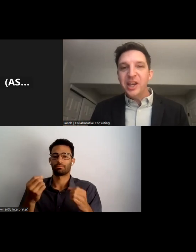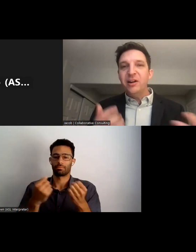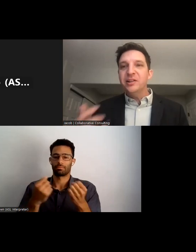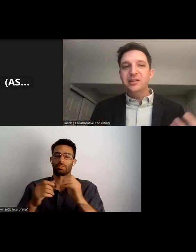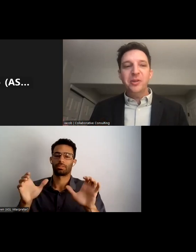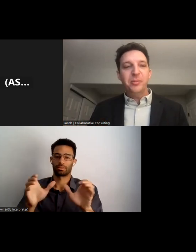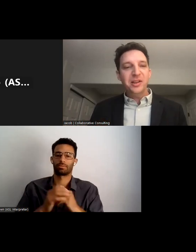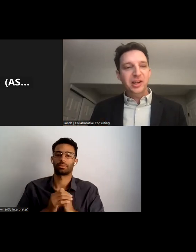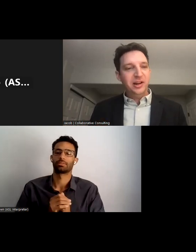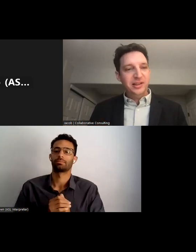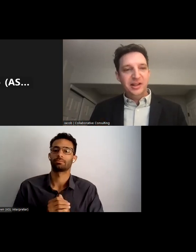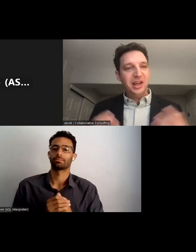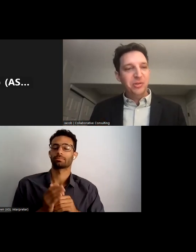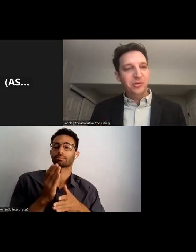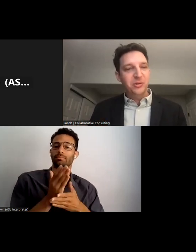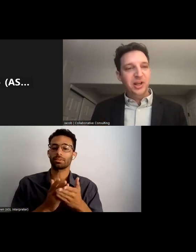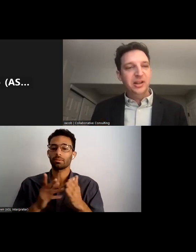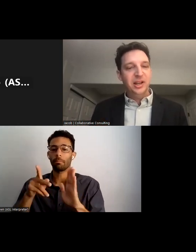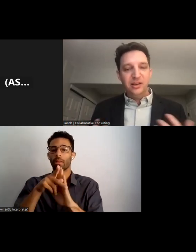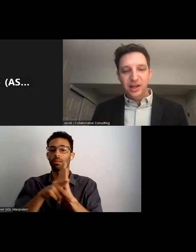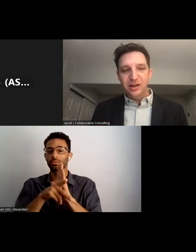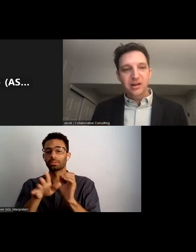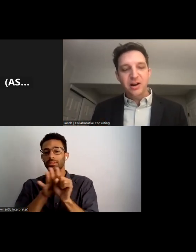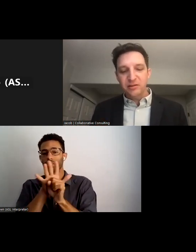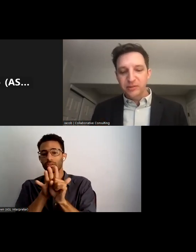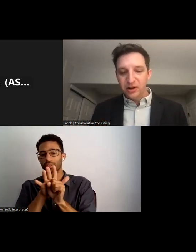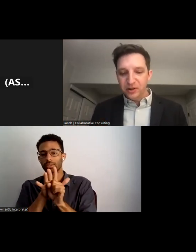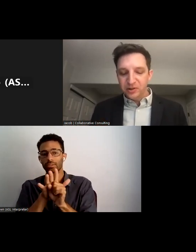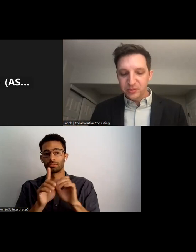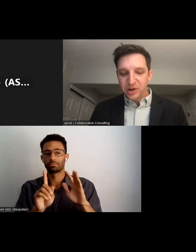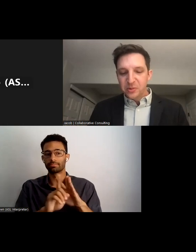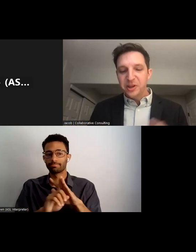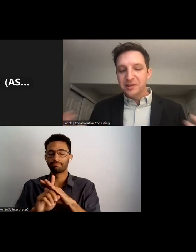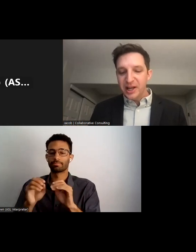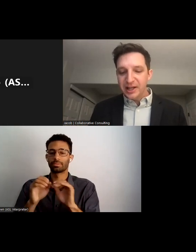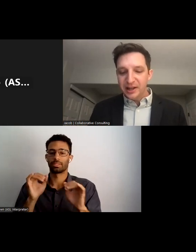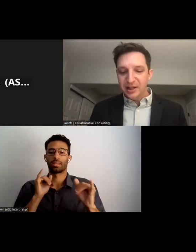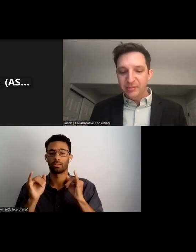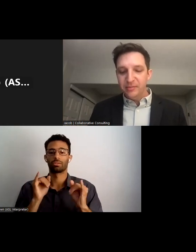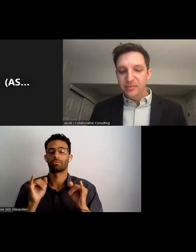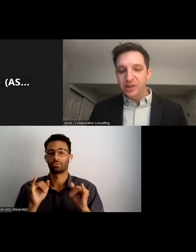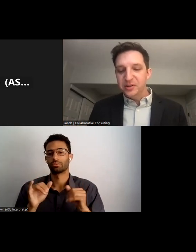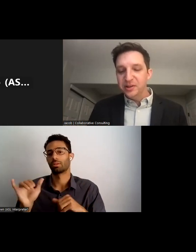some of the policy areas that came through in our interviews, things like